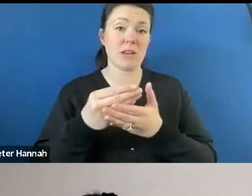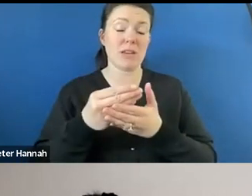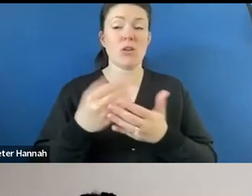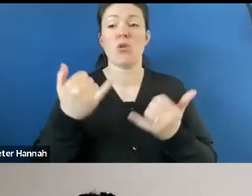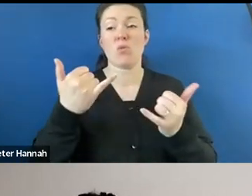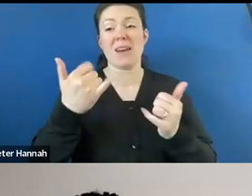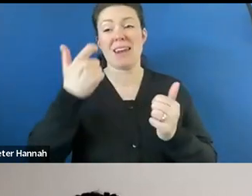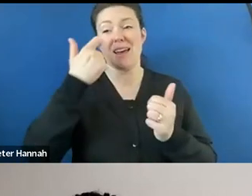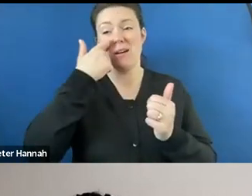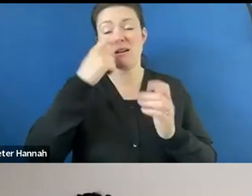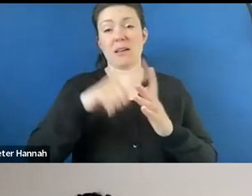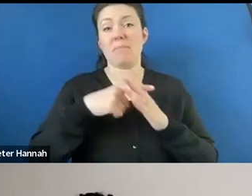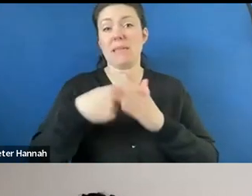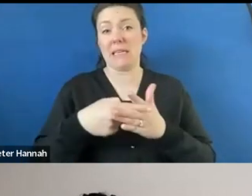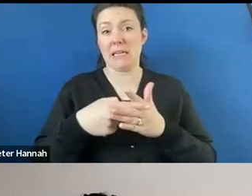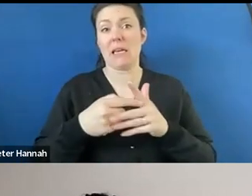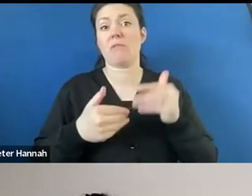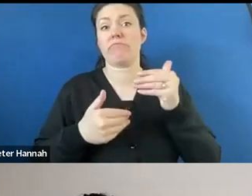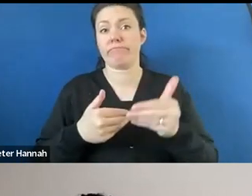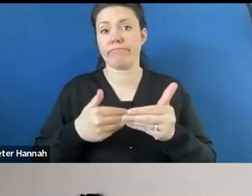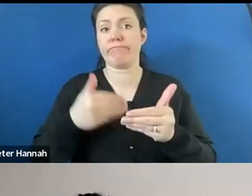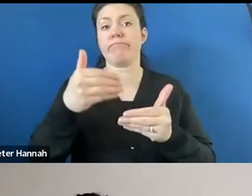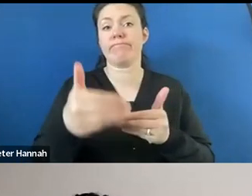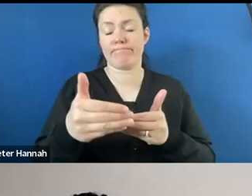stage on